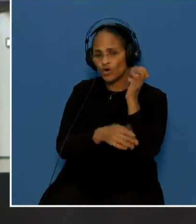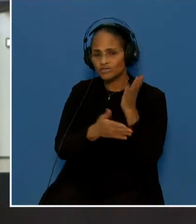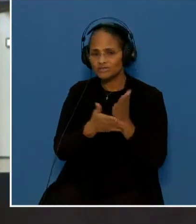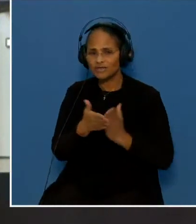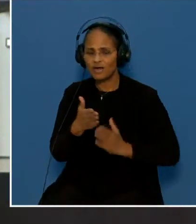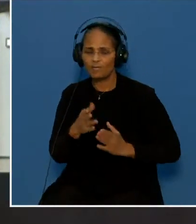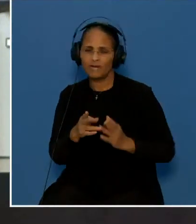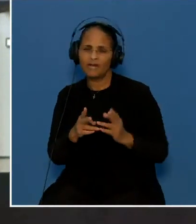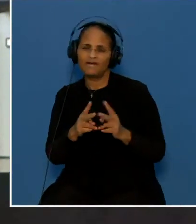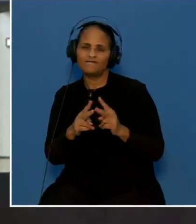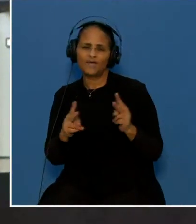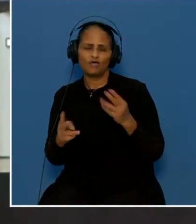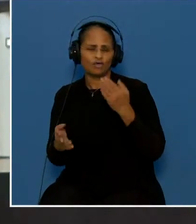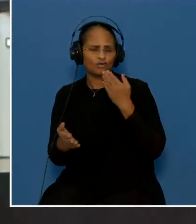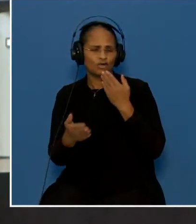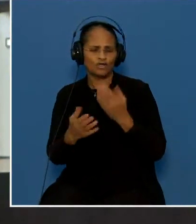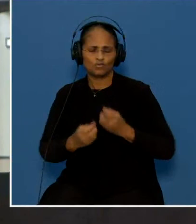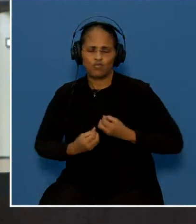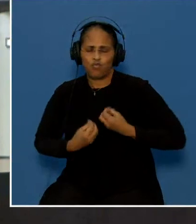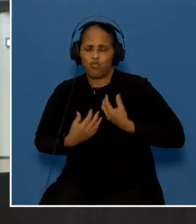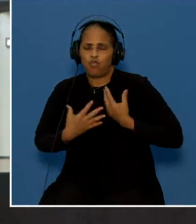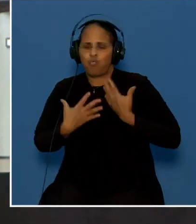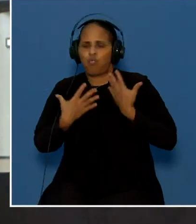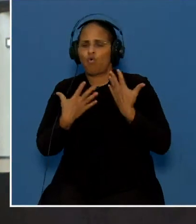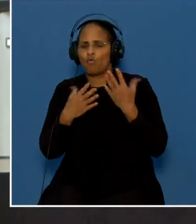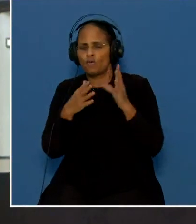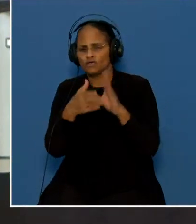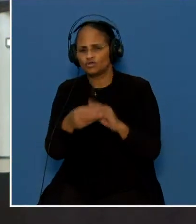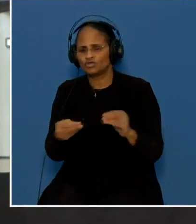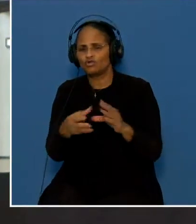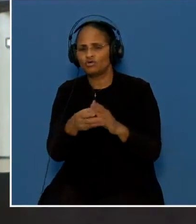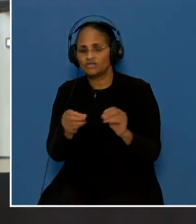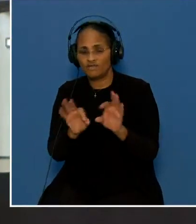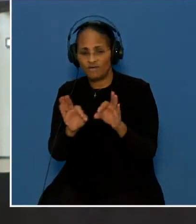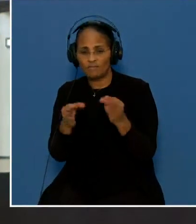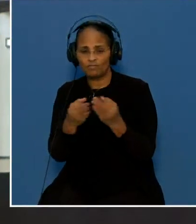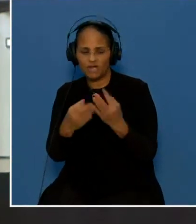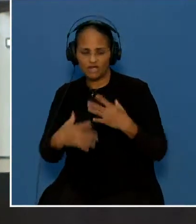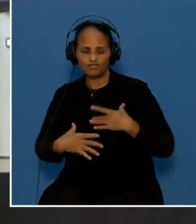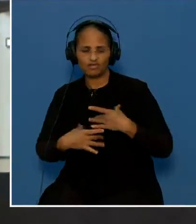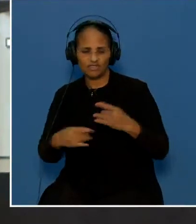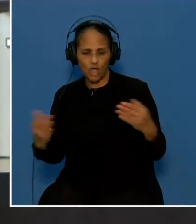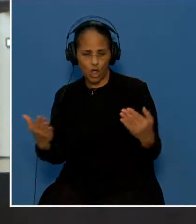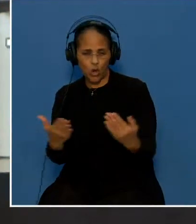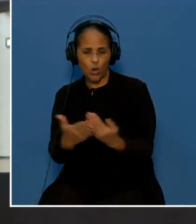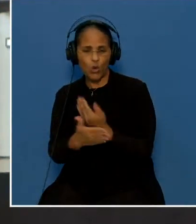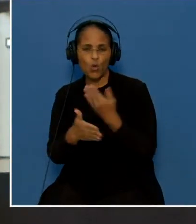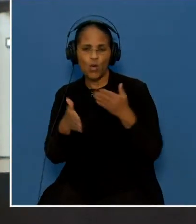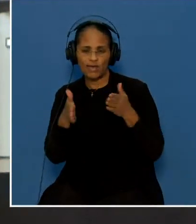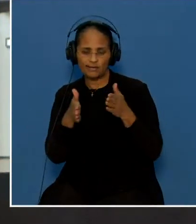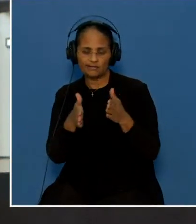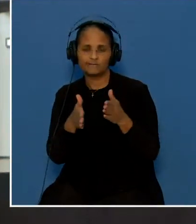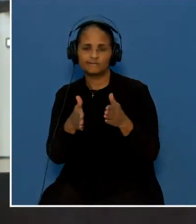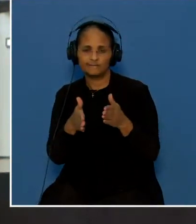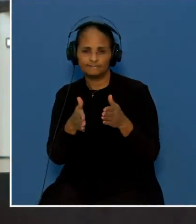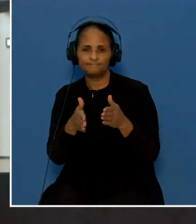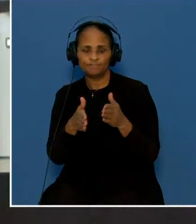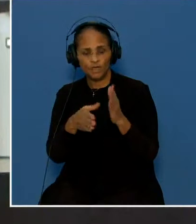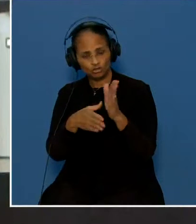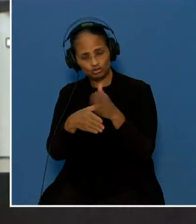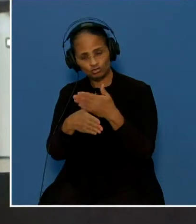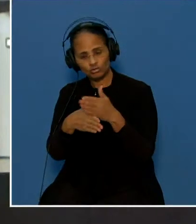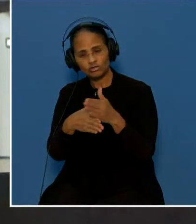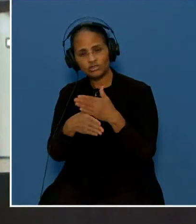very heartwarming stories of families who found interesting and new ways to